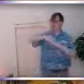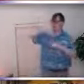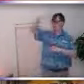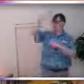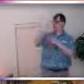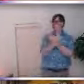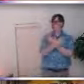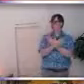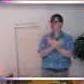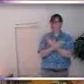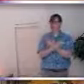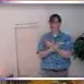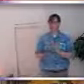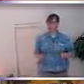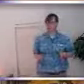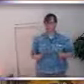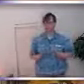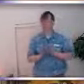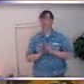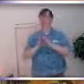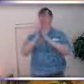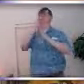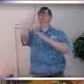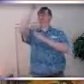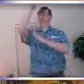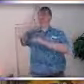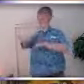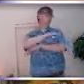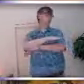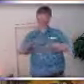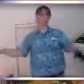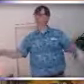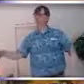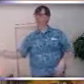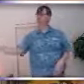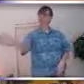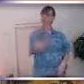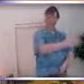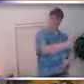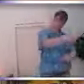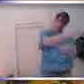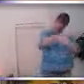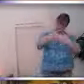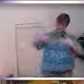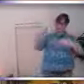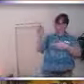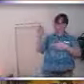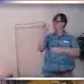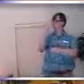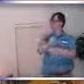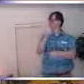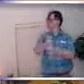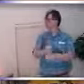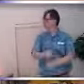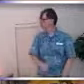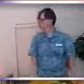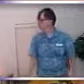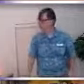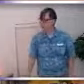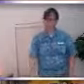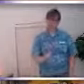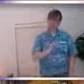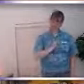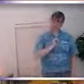You straighten up. No, this is our inner work. When I do my inner